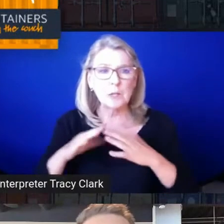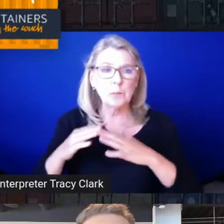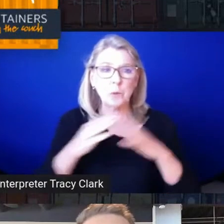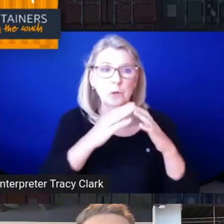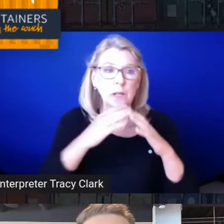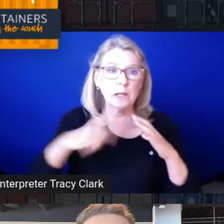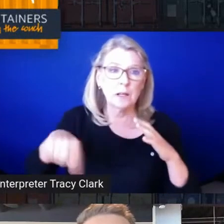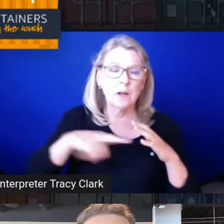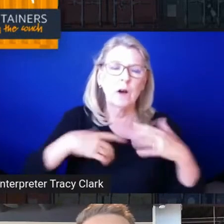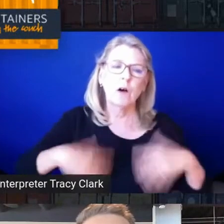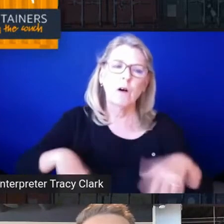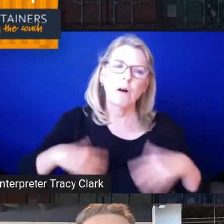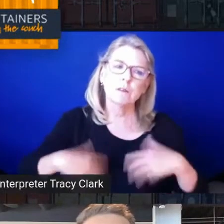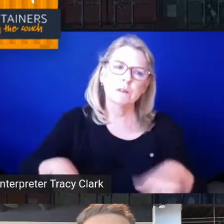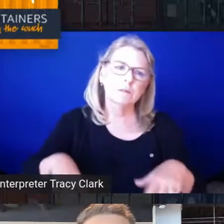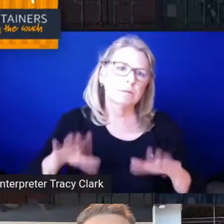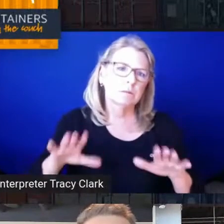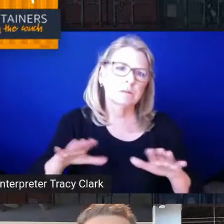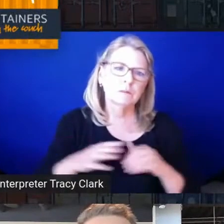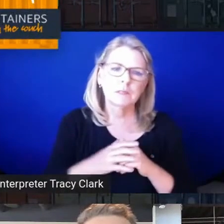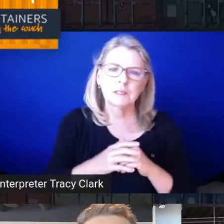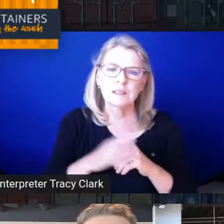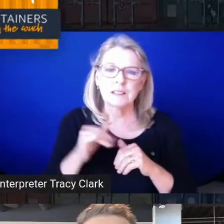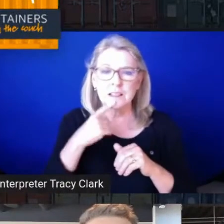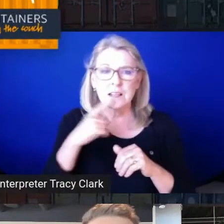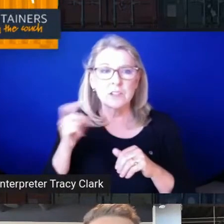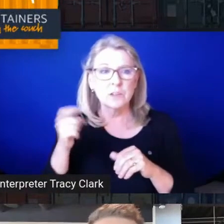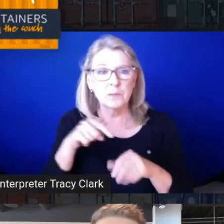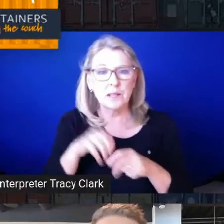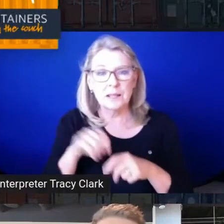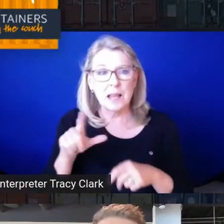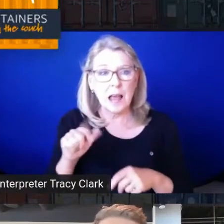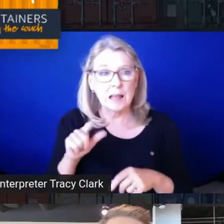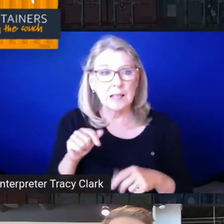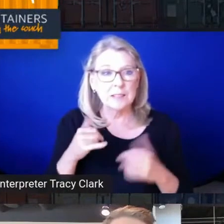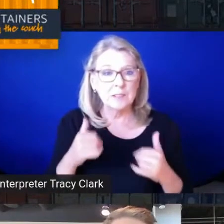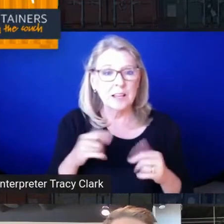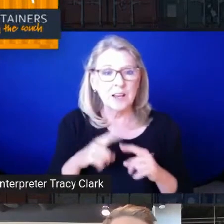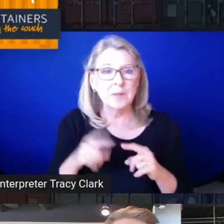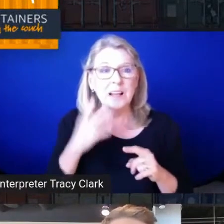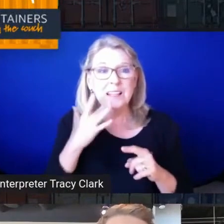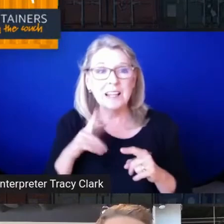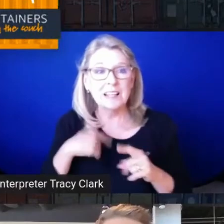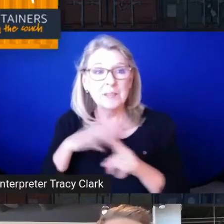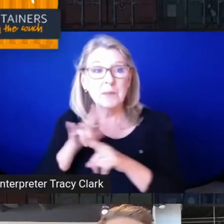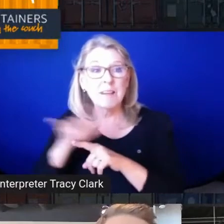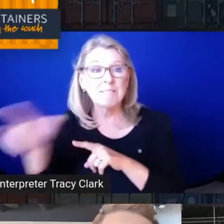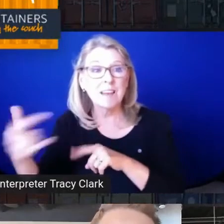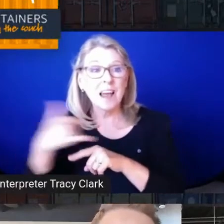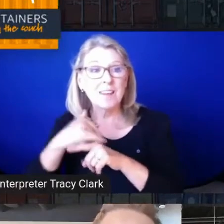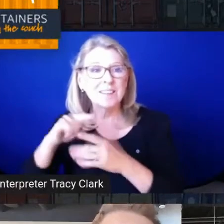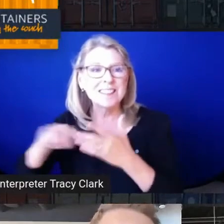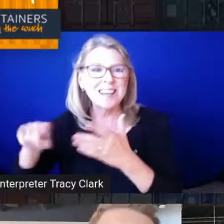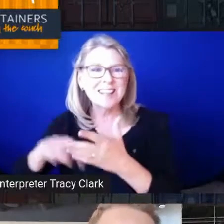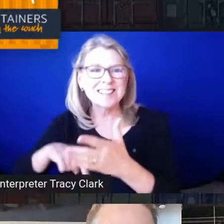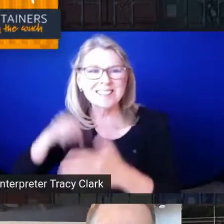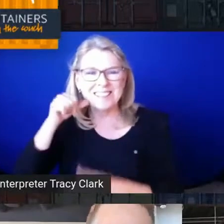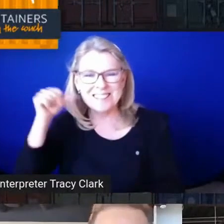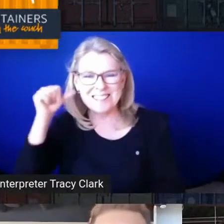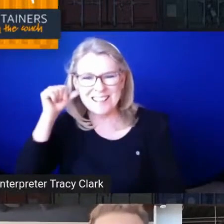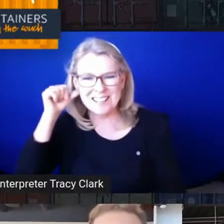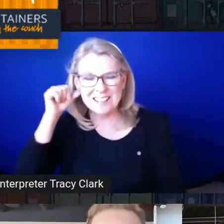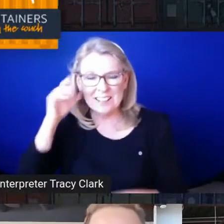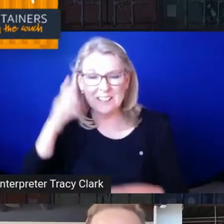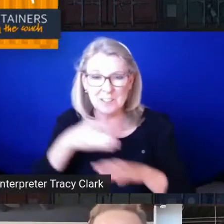Matter of fact, I should have been in LA today had it not been for my flight gotten canceled yesterday. So I'm right after this, I'm getting an Uber